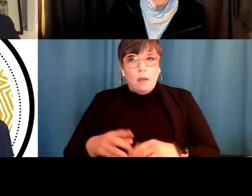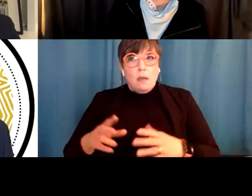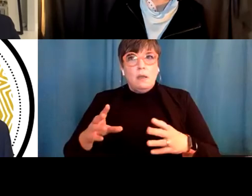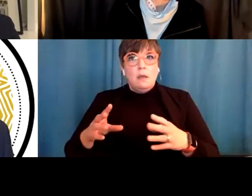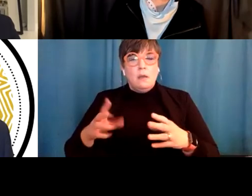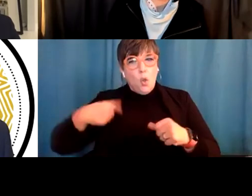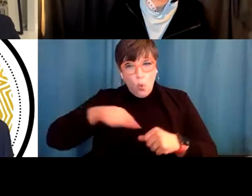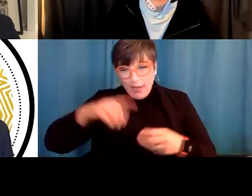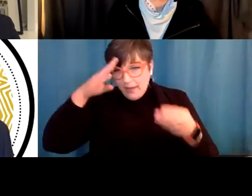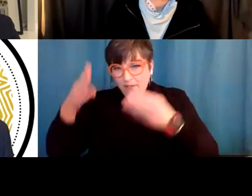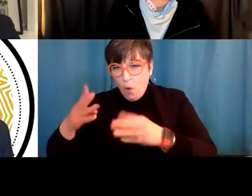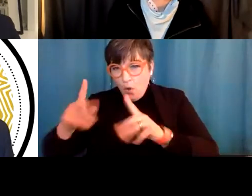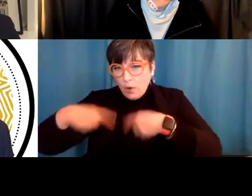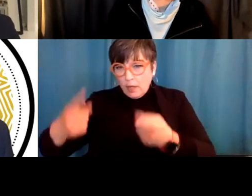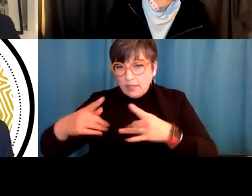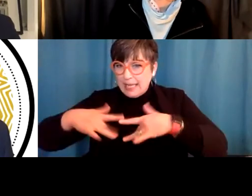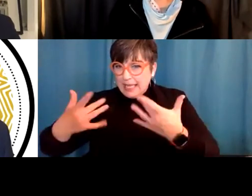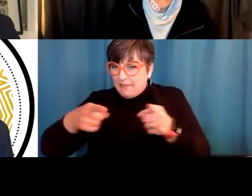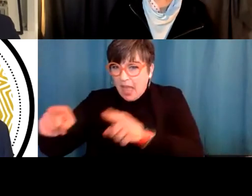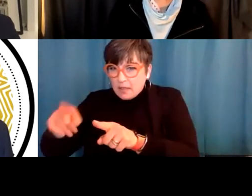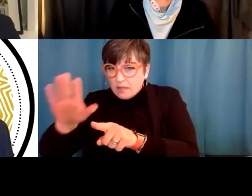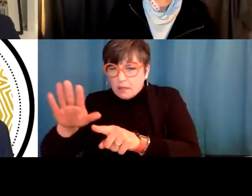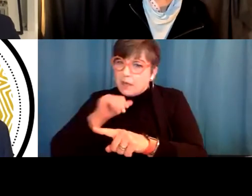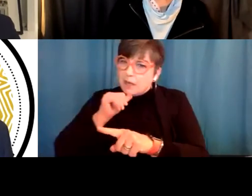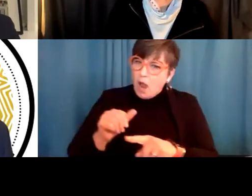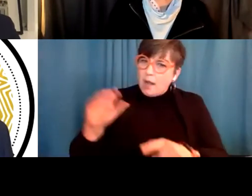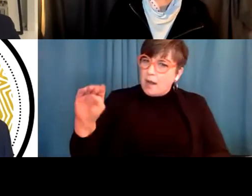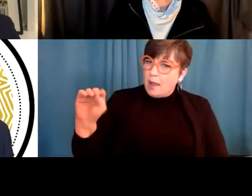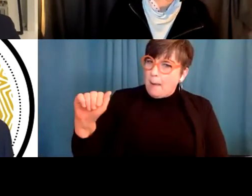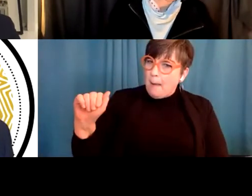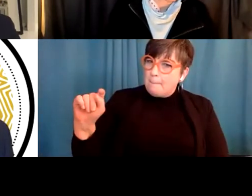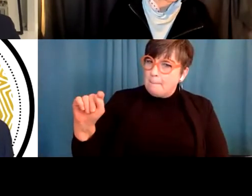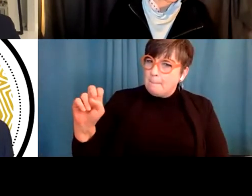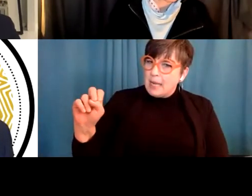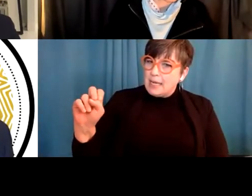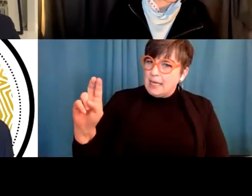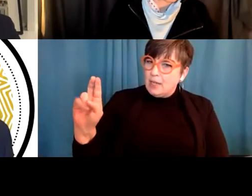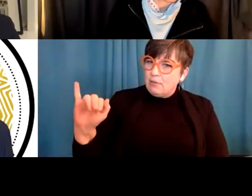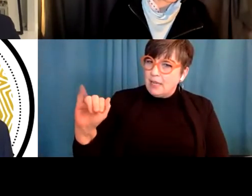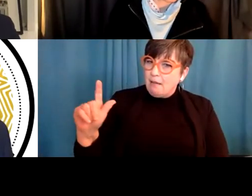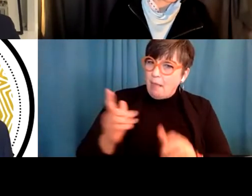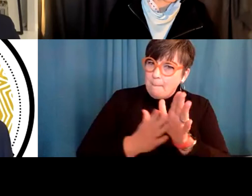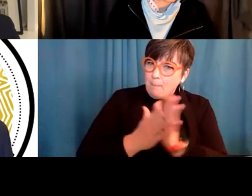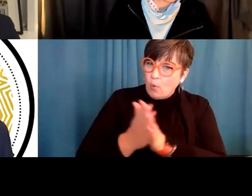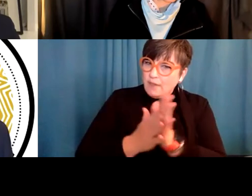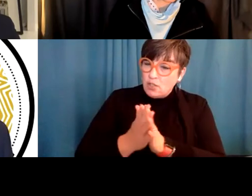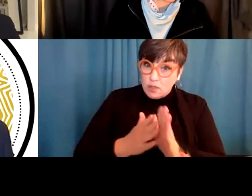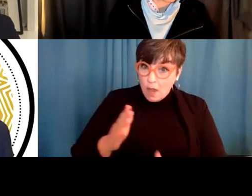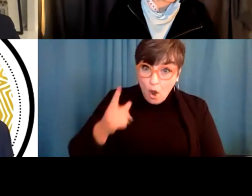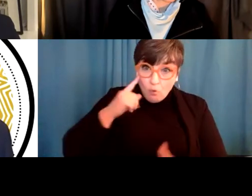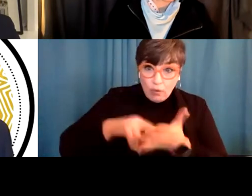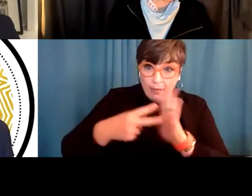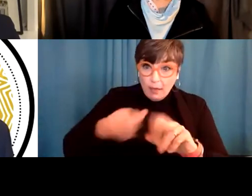you have insights to offer on the material motivations, explanations of the efforts to suppress Black votes, steal back the